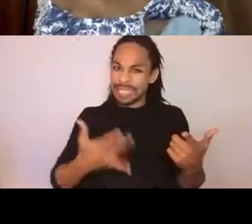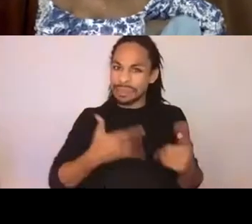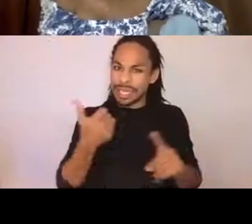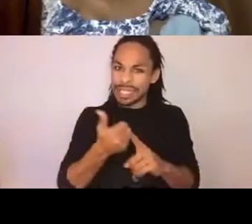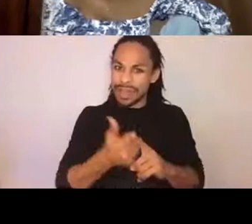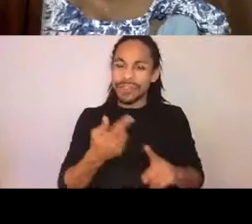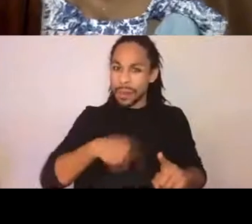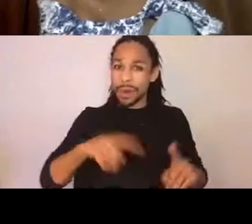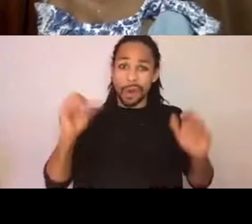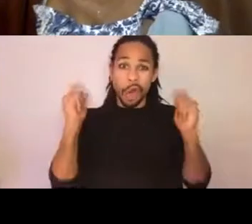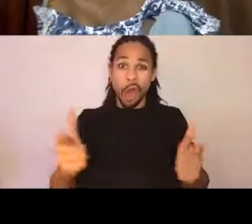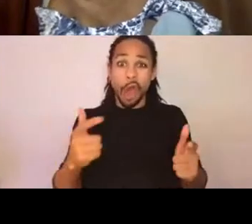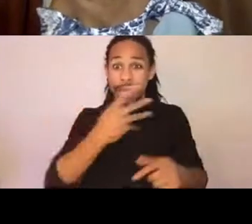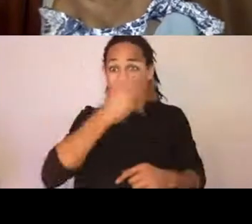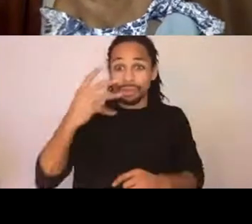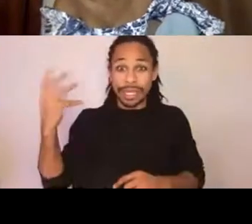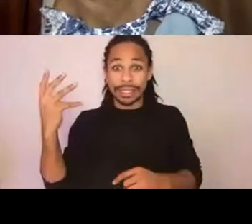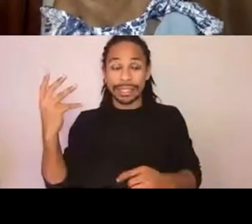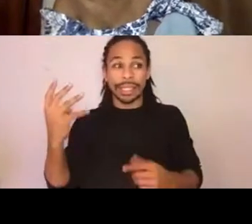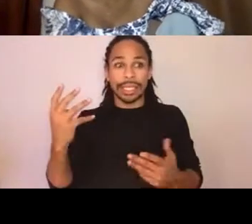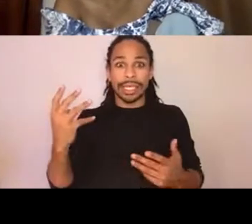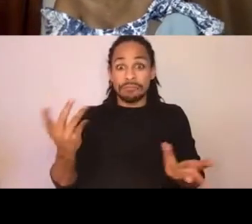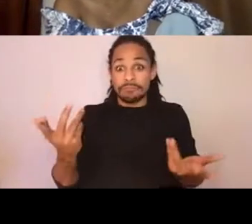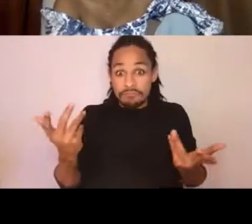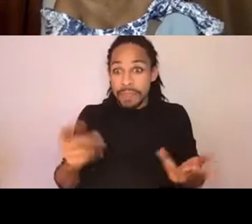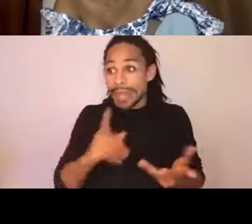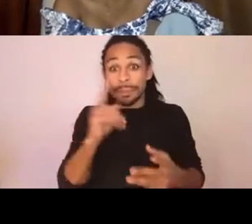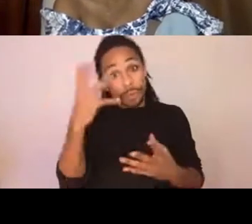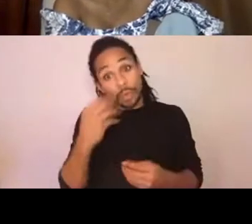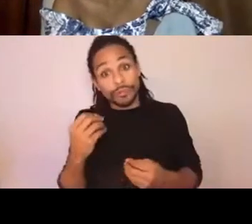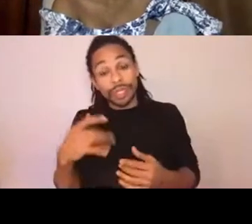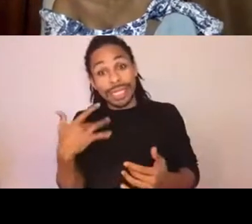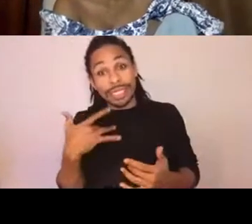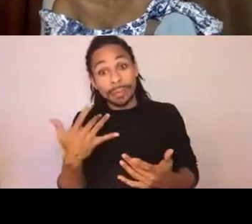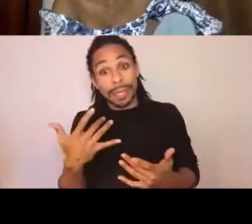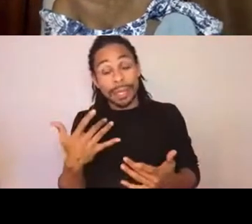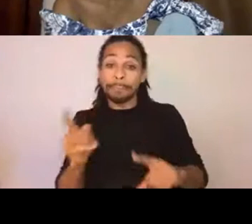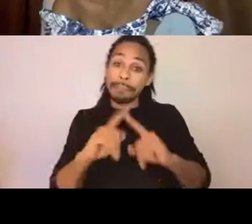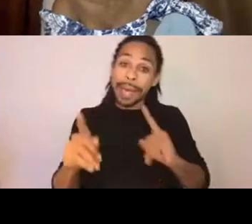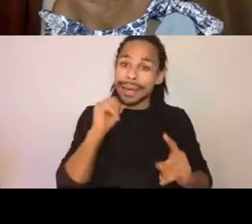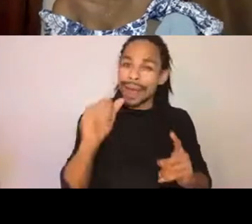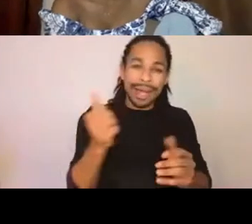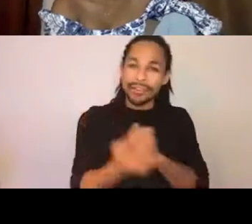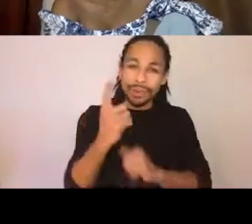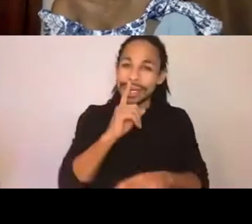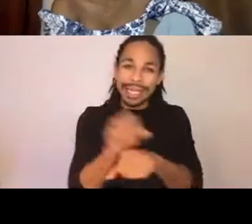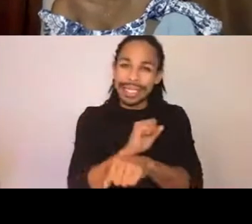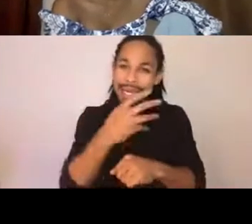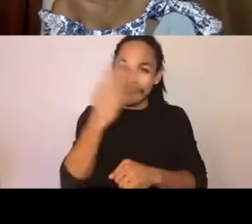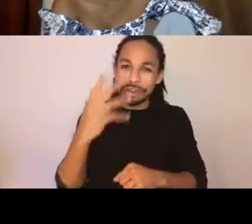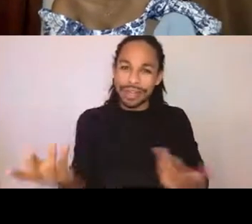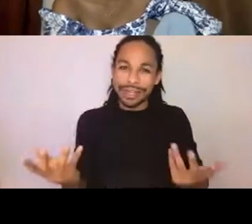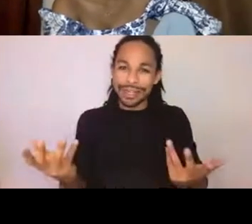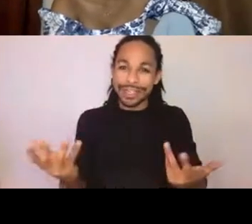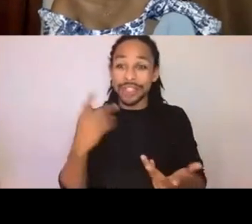all immigrants is a beautiful sentiment, but is not accurate for everyone. Not everyone is an immigrant. So I think it's like the attempt, I think,